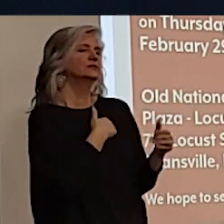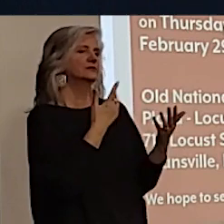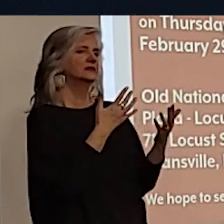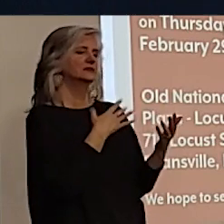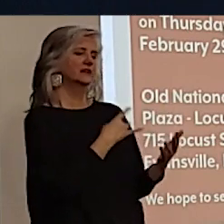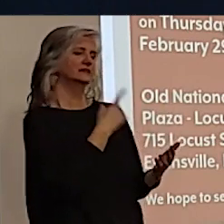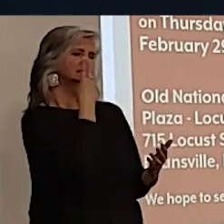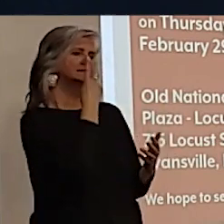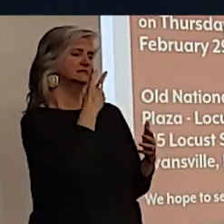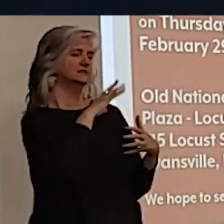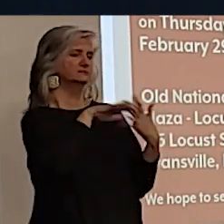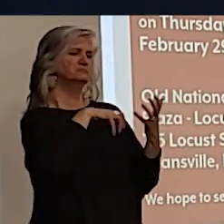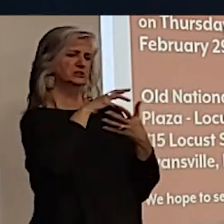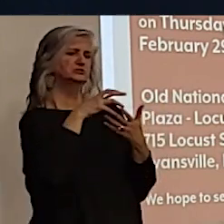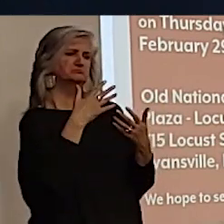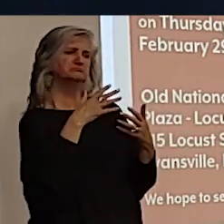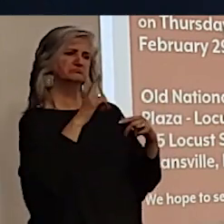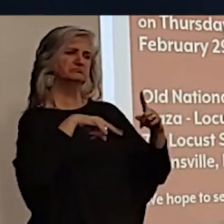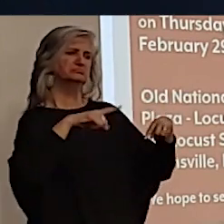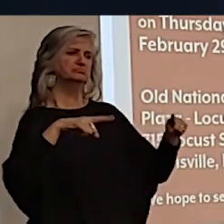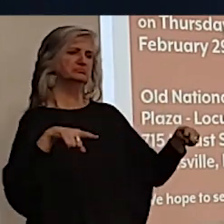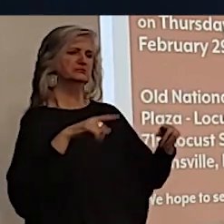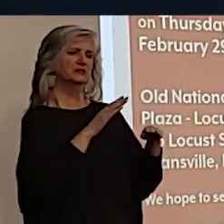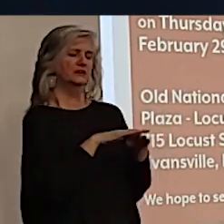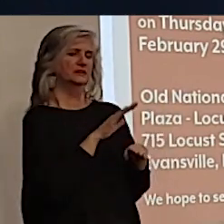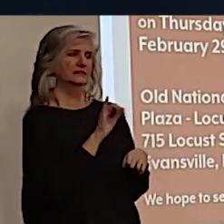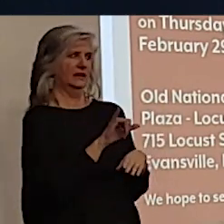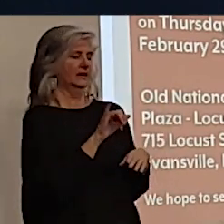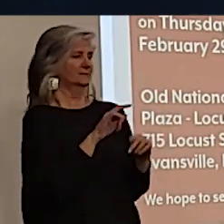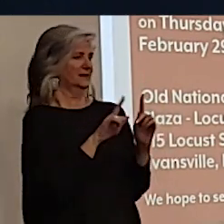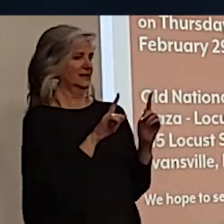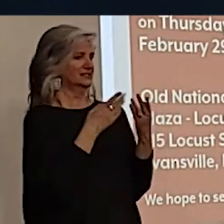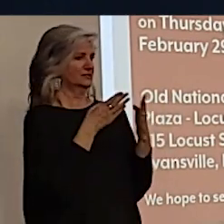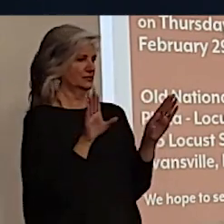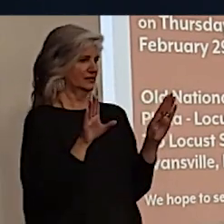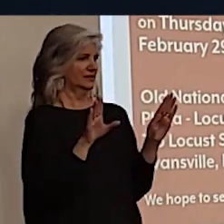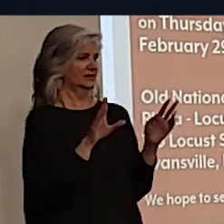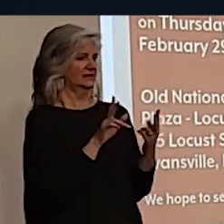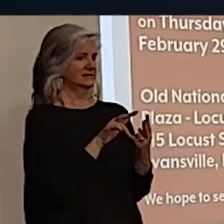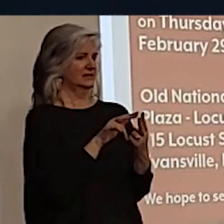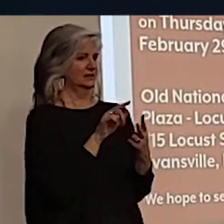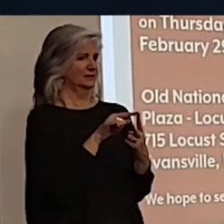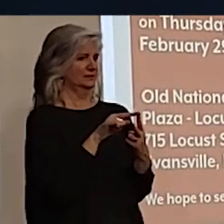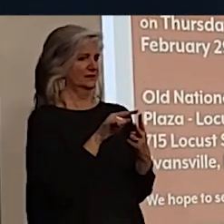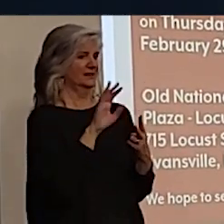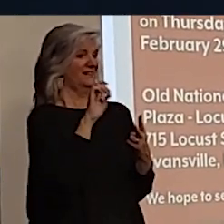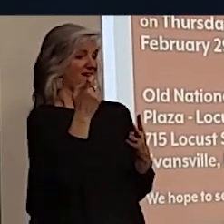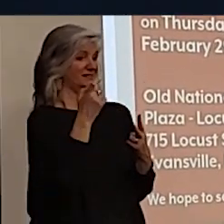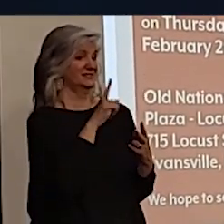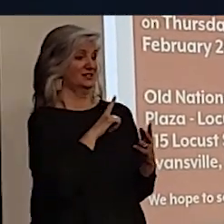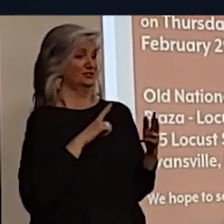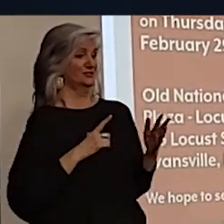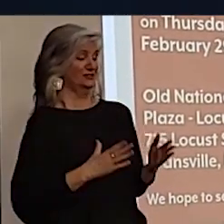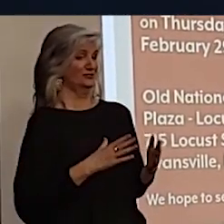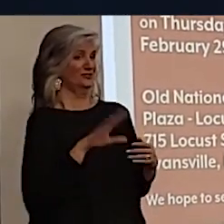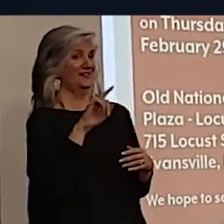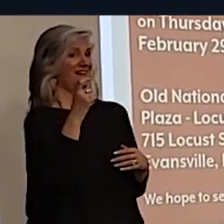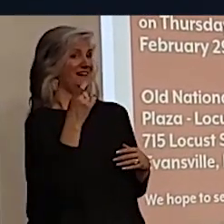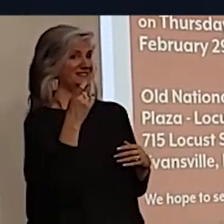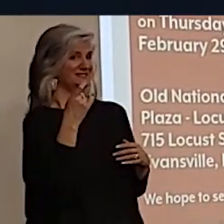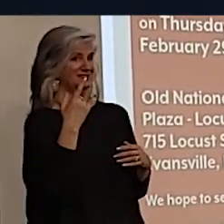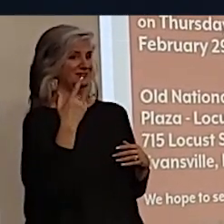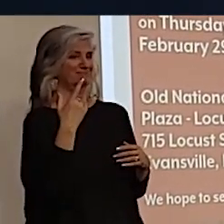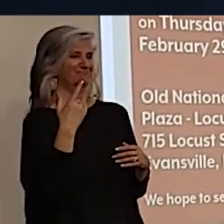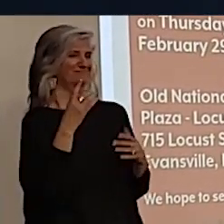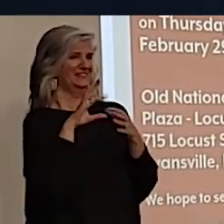mix of folks on the commission, but generally it's either ex-legislators, ex-connected